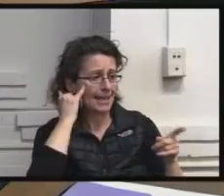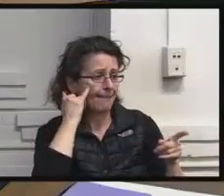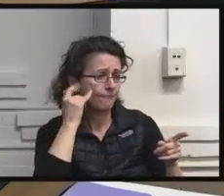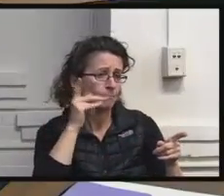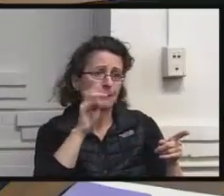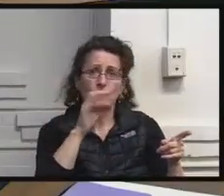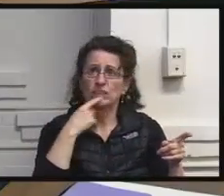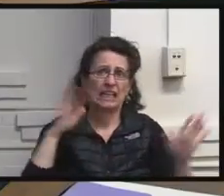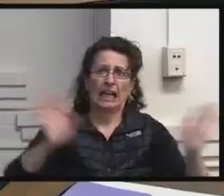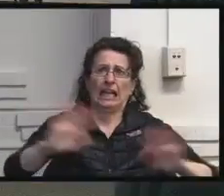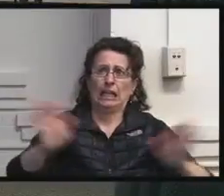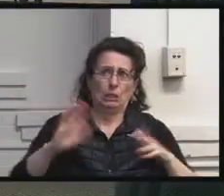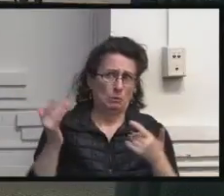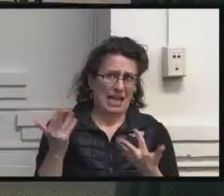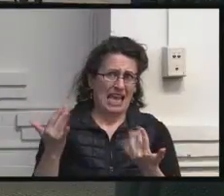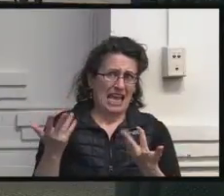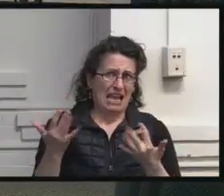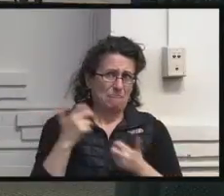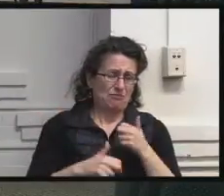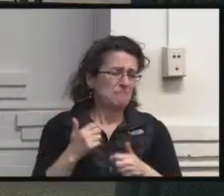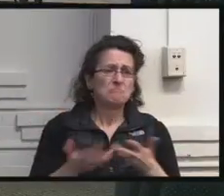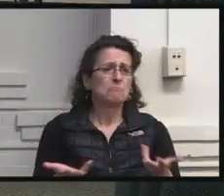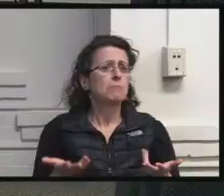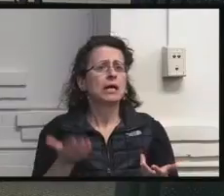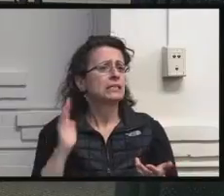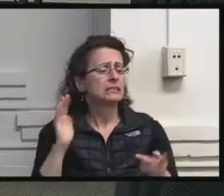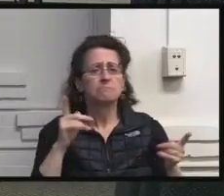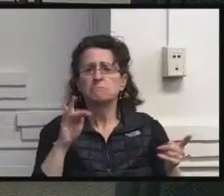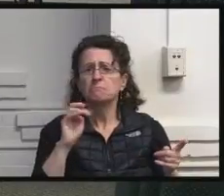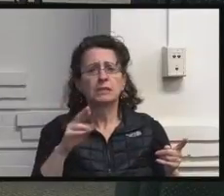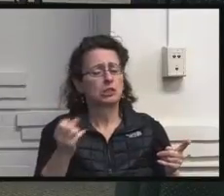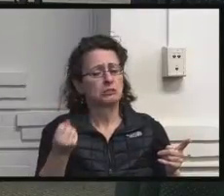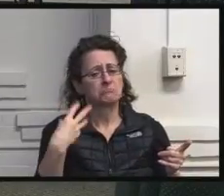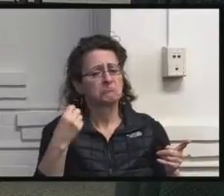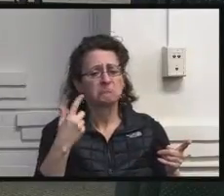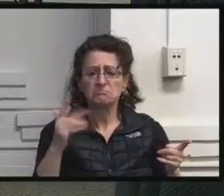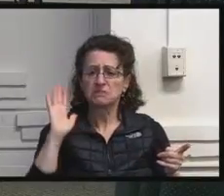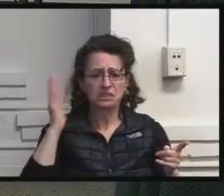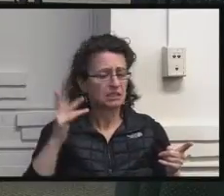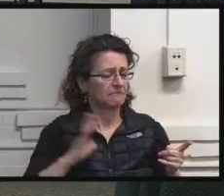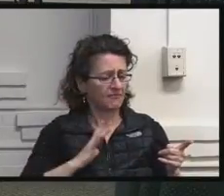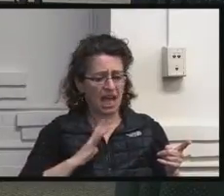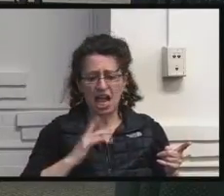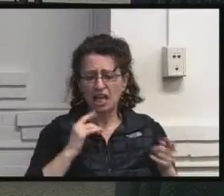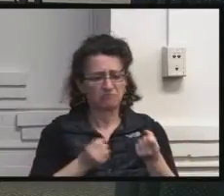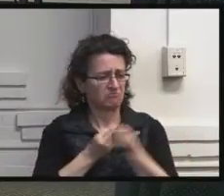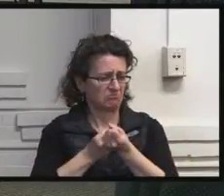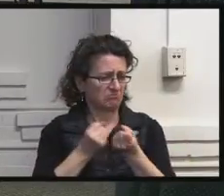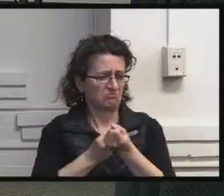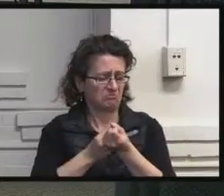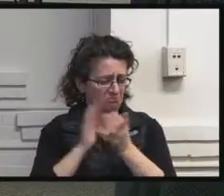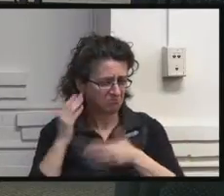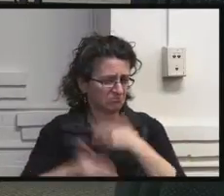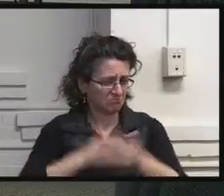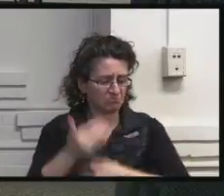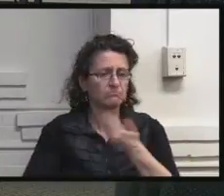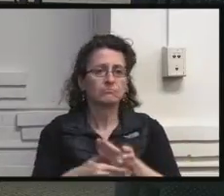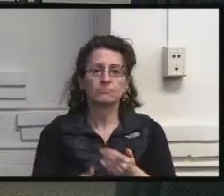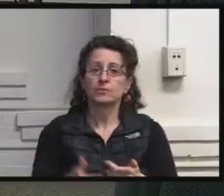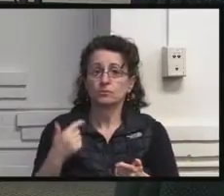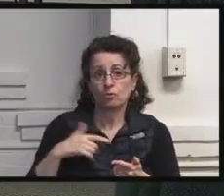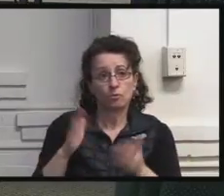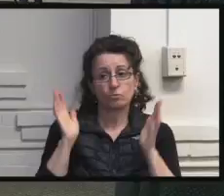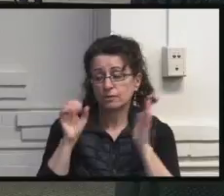know, red light, you know, but he, the whole time, Peter's been great about saying, yep, full speed ahead, we're endorsing you, keep moving.